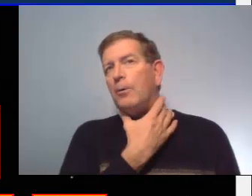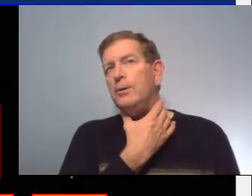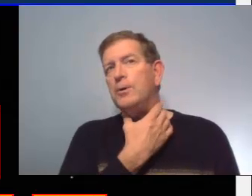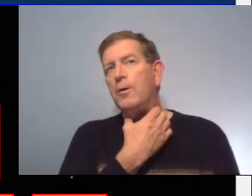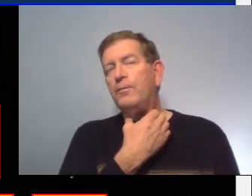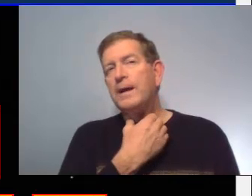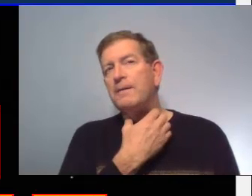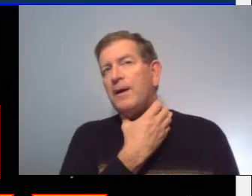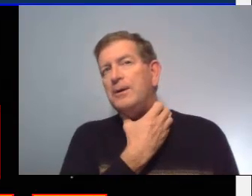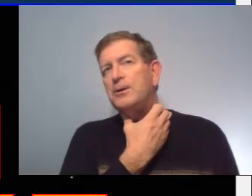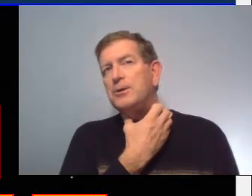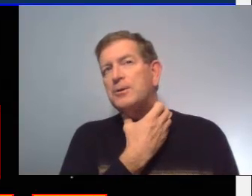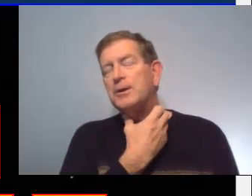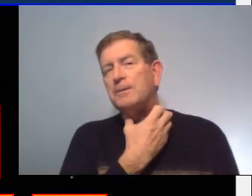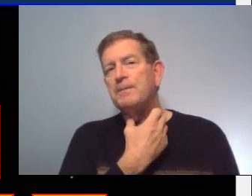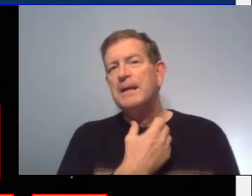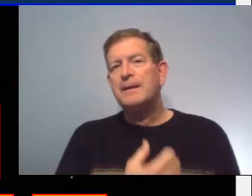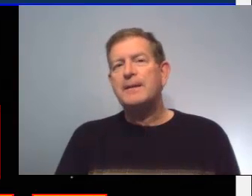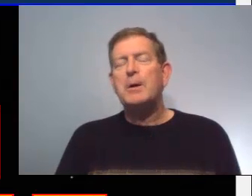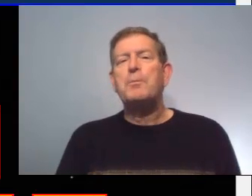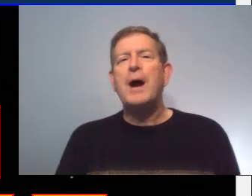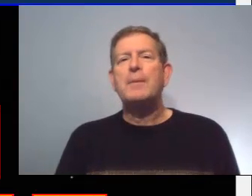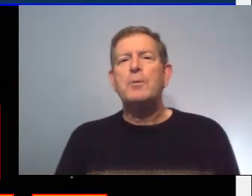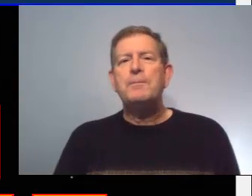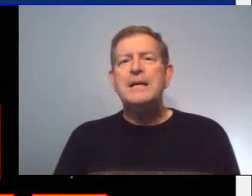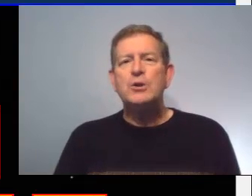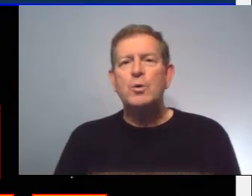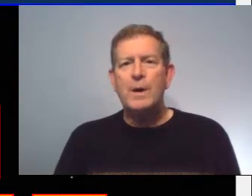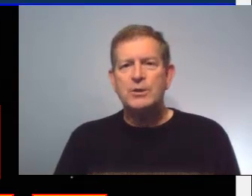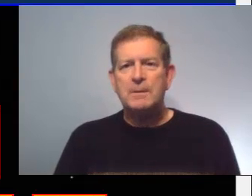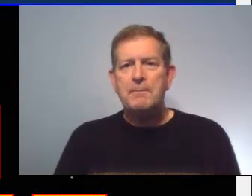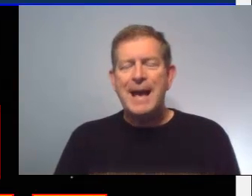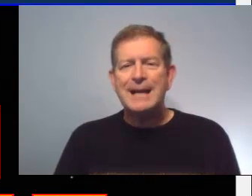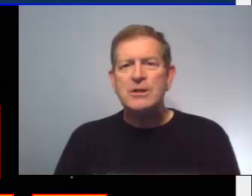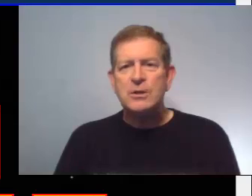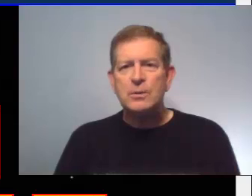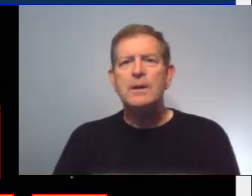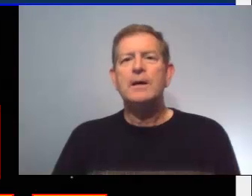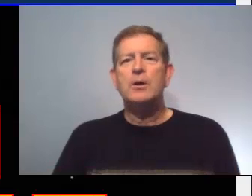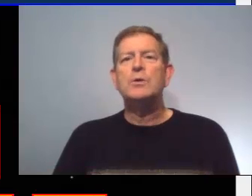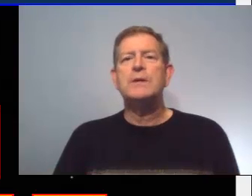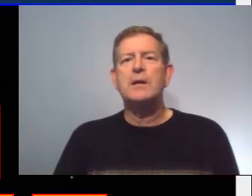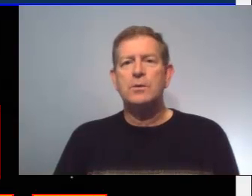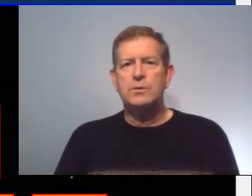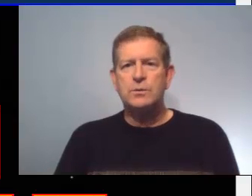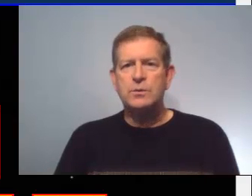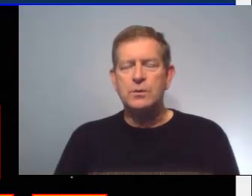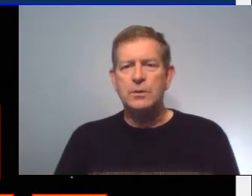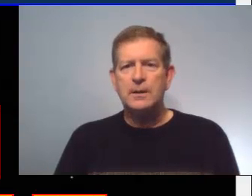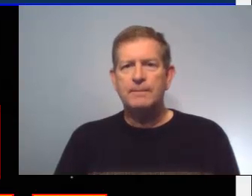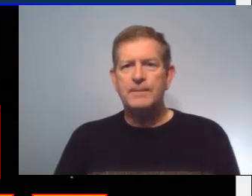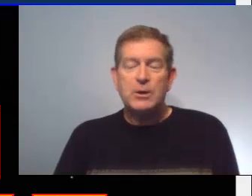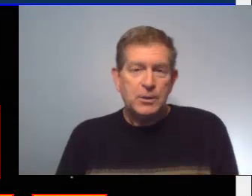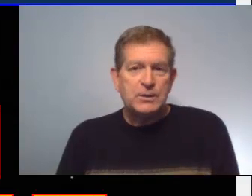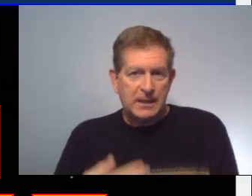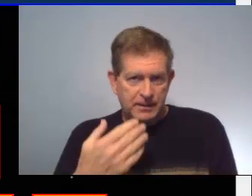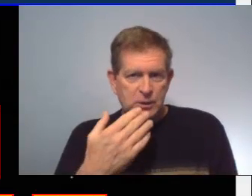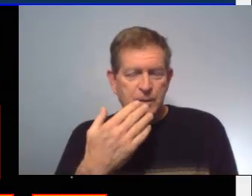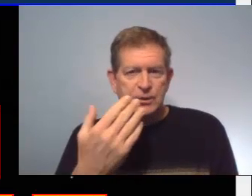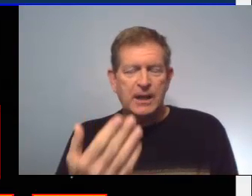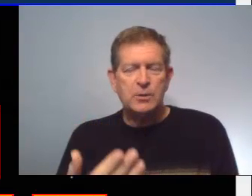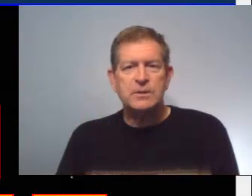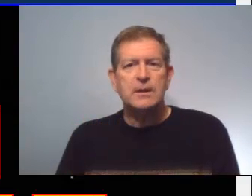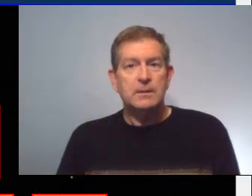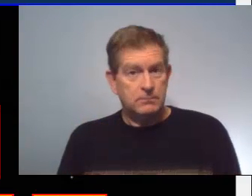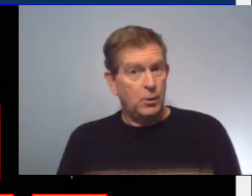How will you know if they invite you to do so? They'll probably repeat your question back to you using tu. They could say